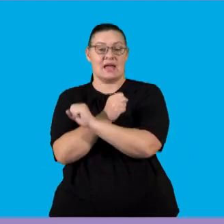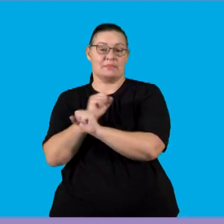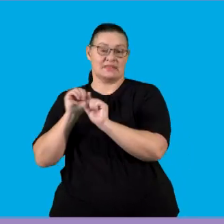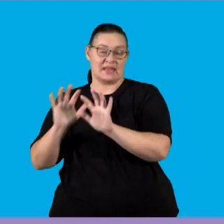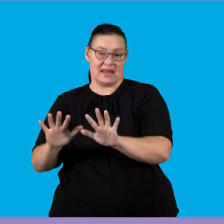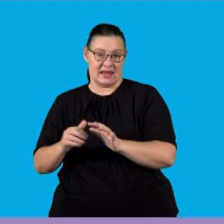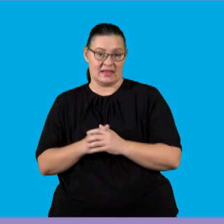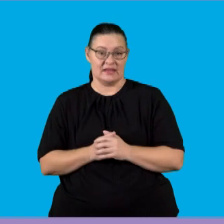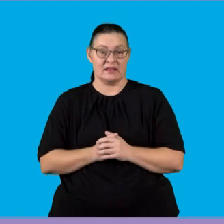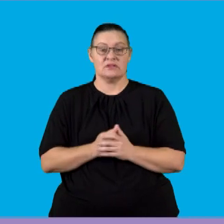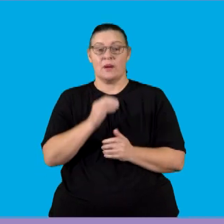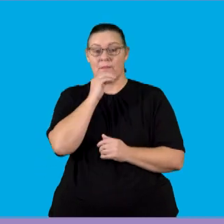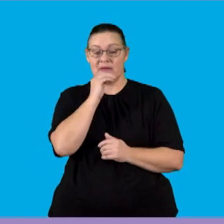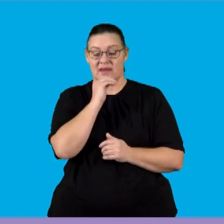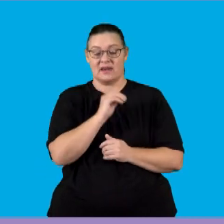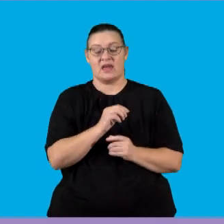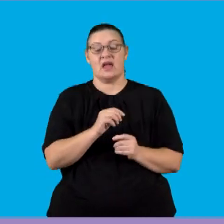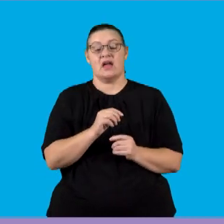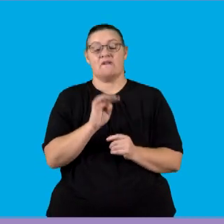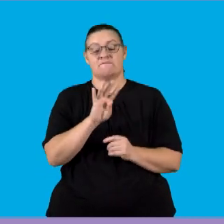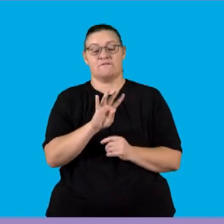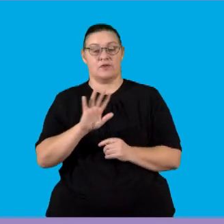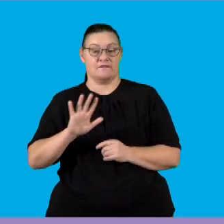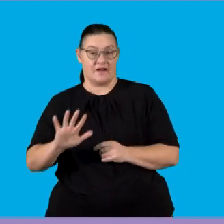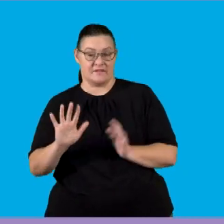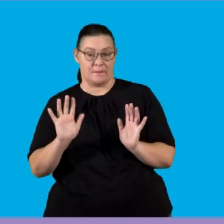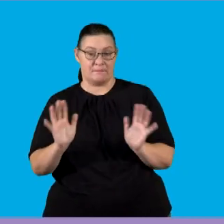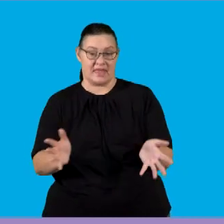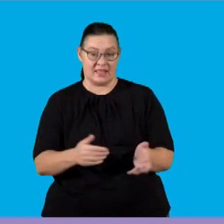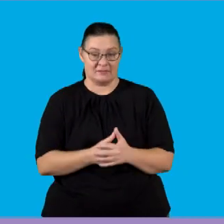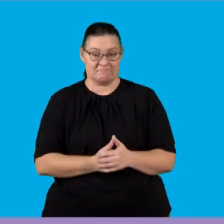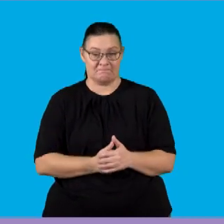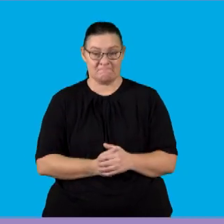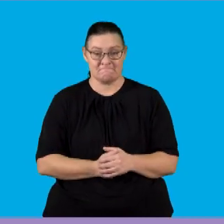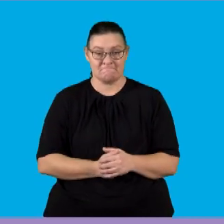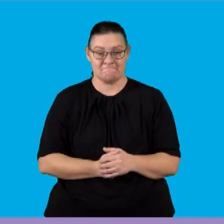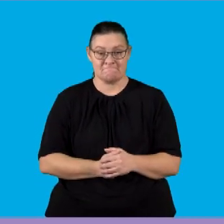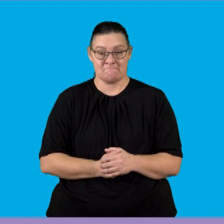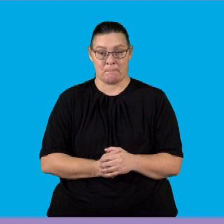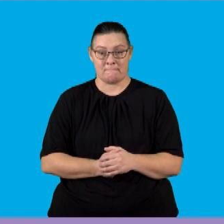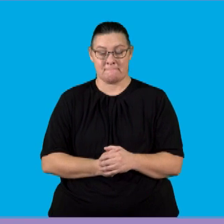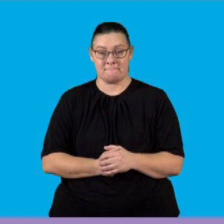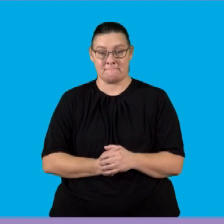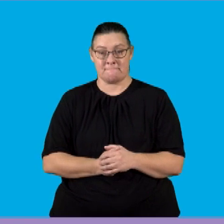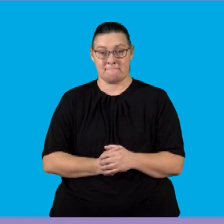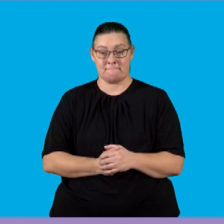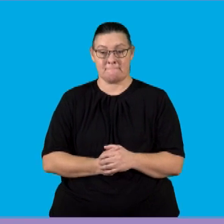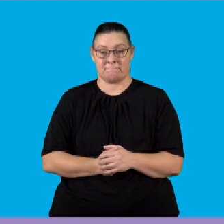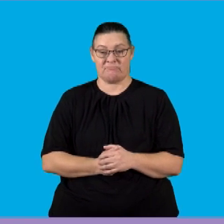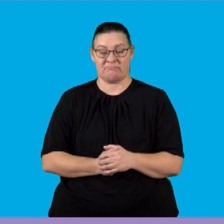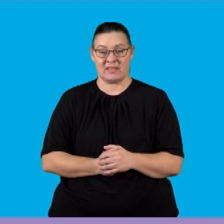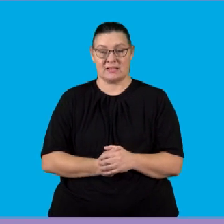it by 10. So 4,5 multiplied by 10, that is a simple